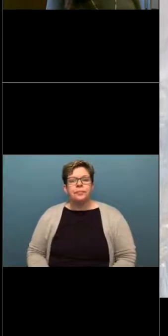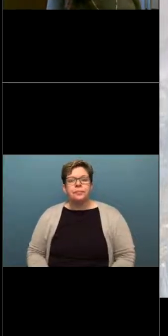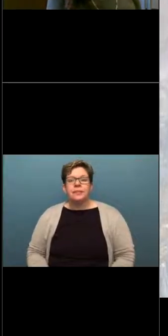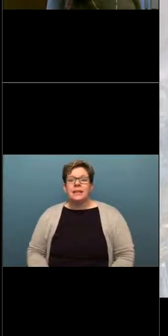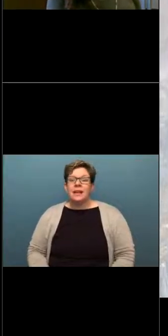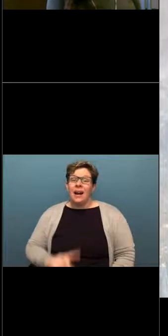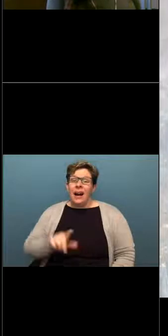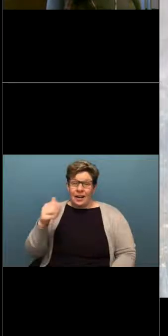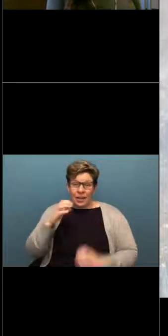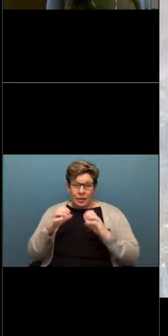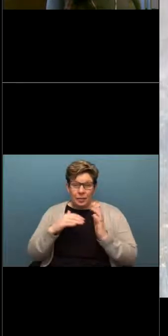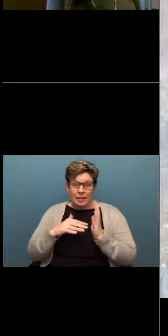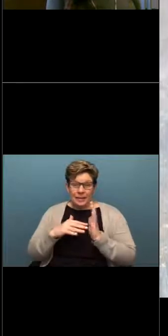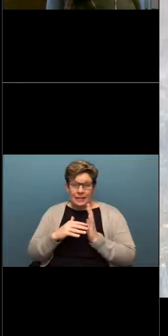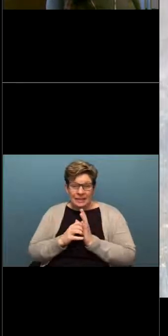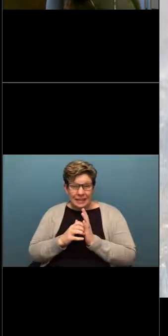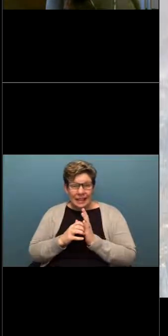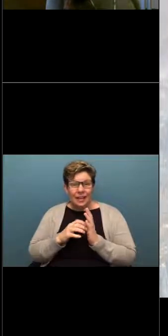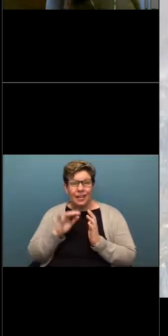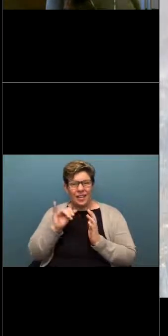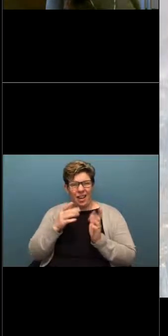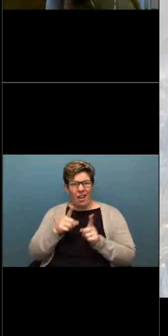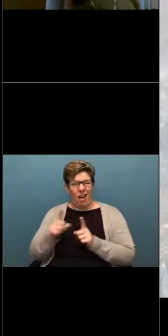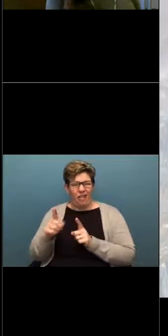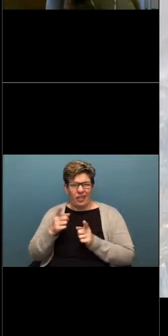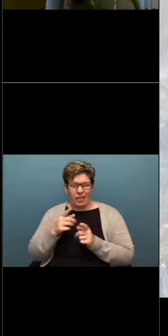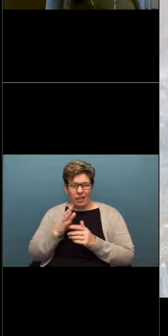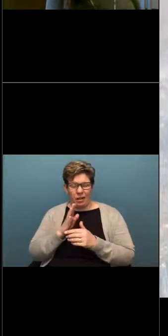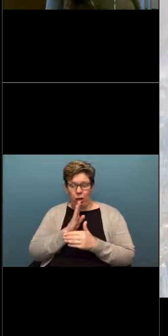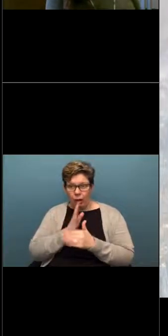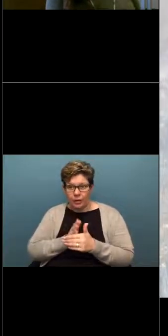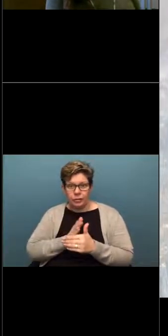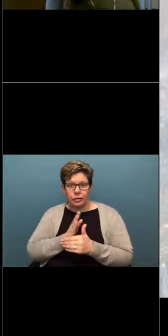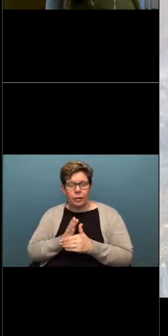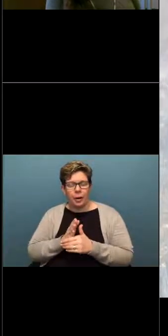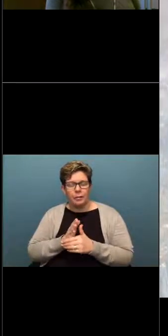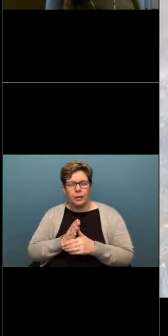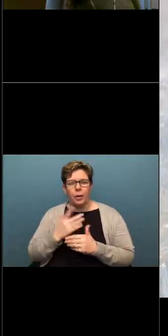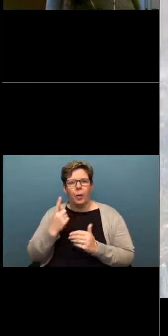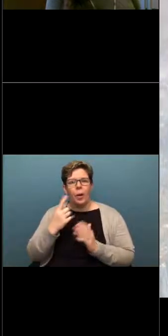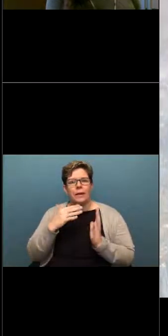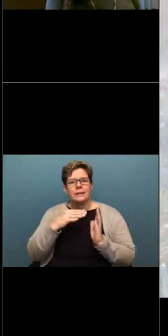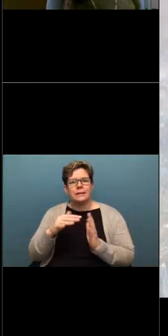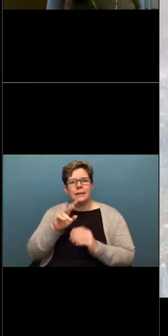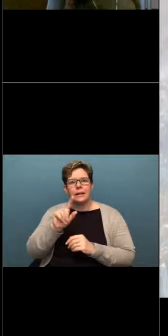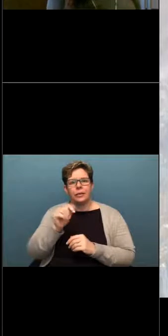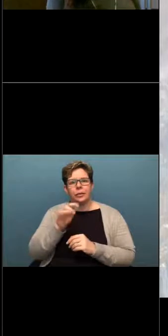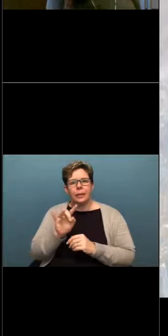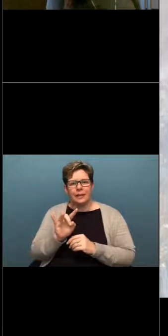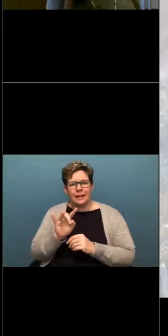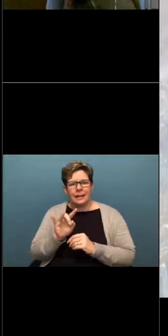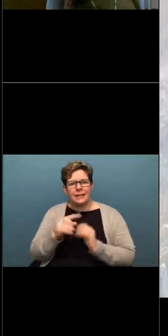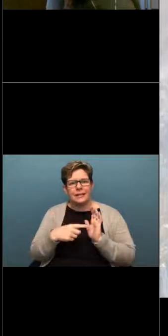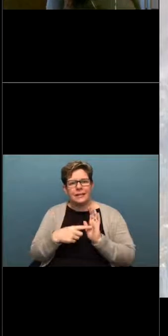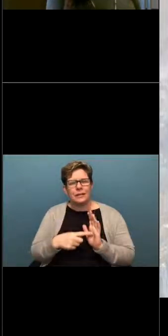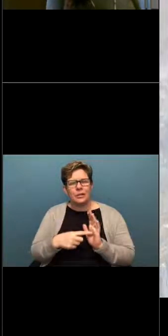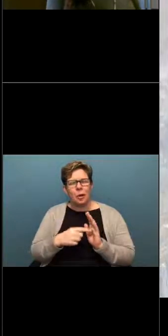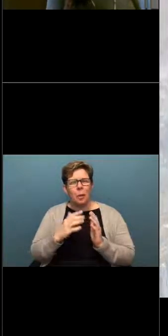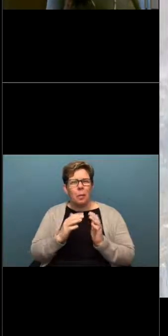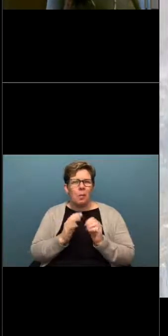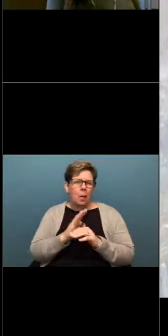skill, interruption. This is really fascinating. There was a study done in 2018 that showed on